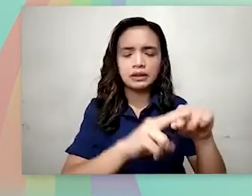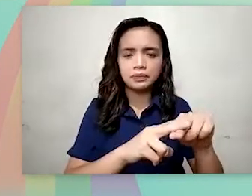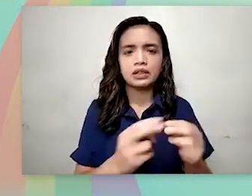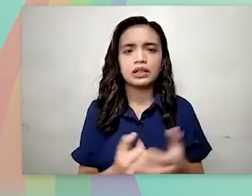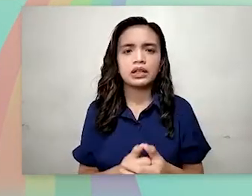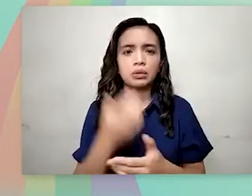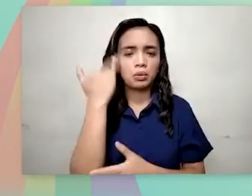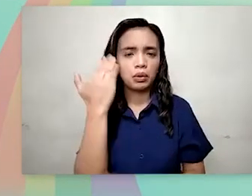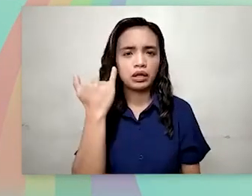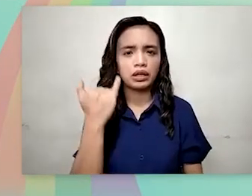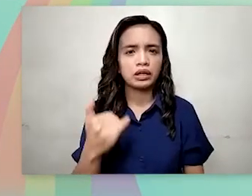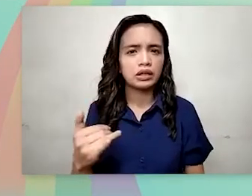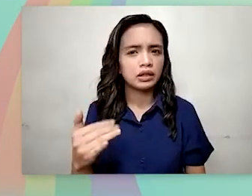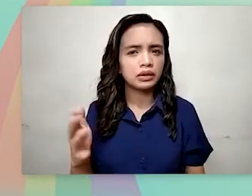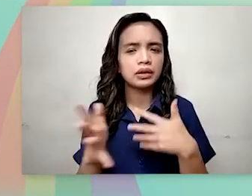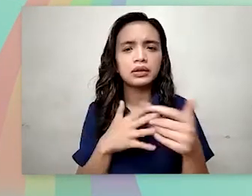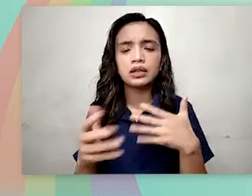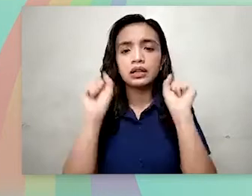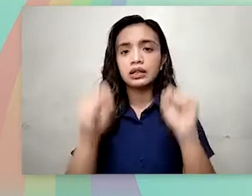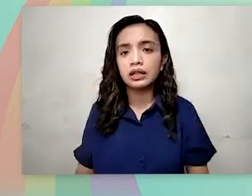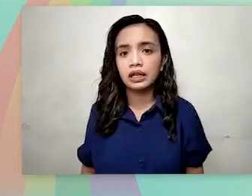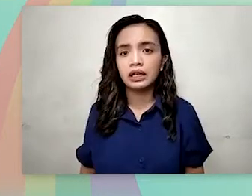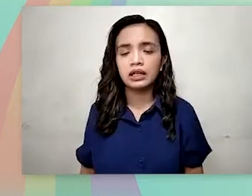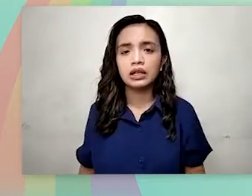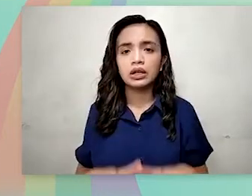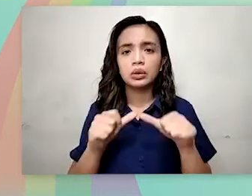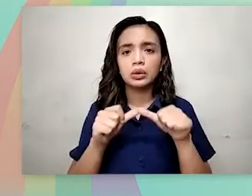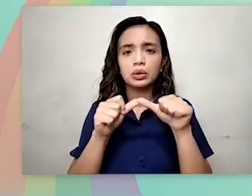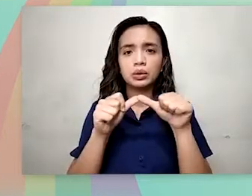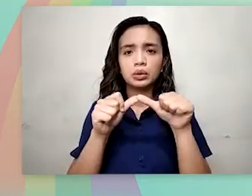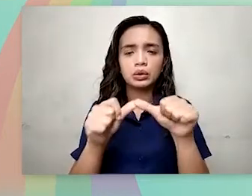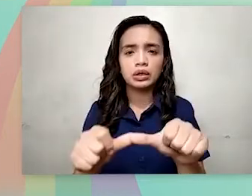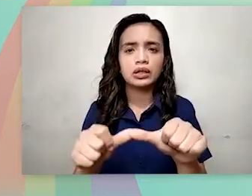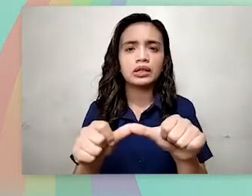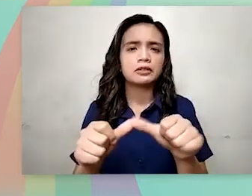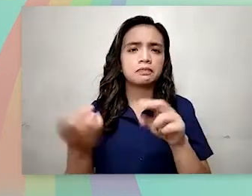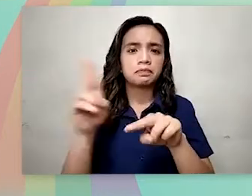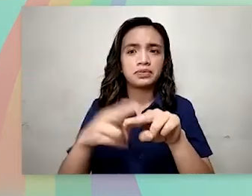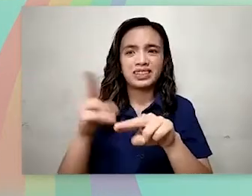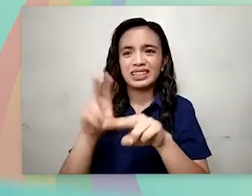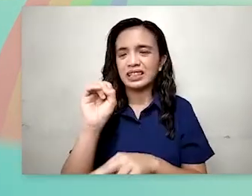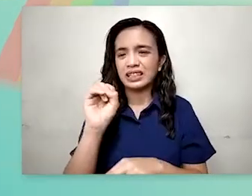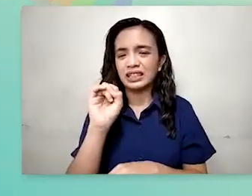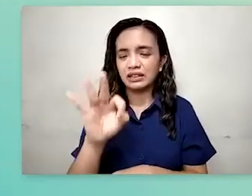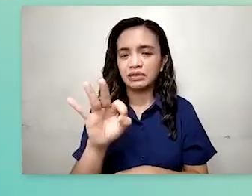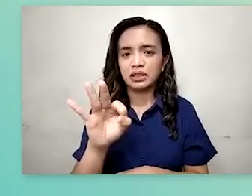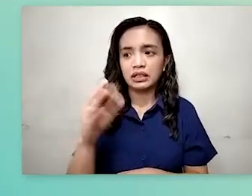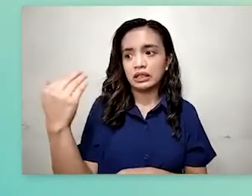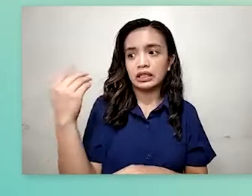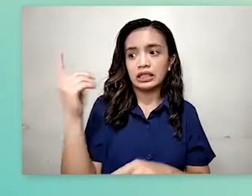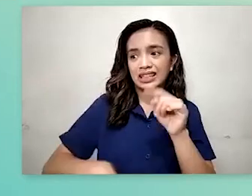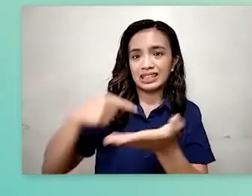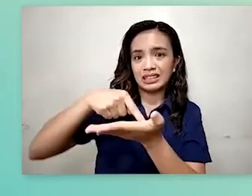is with the conventional banking approach. It keeps on compounding. It keeps on accruing and compounding, even if the